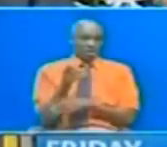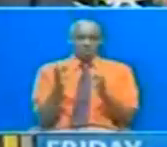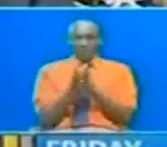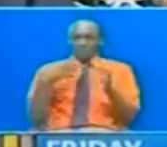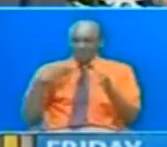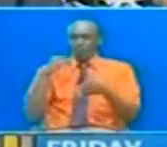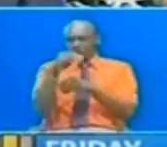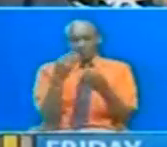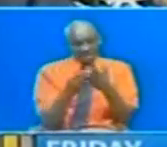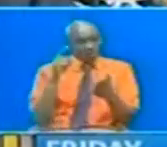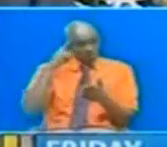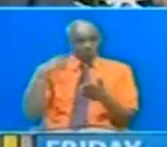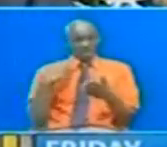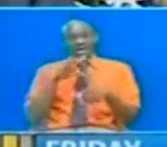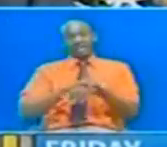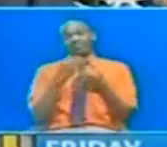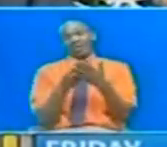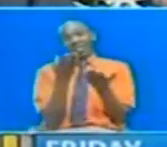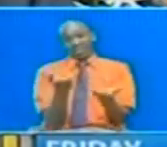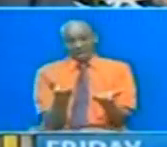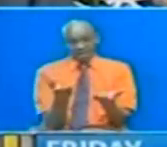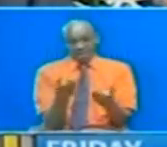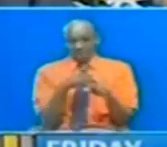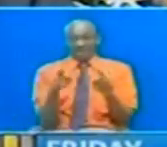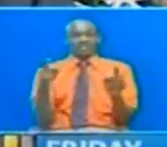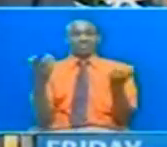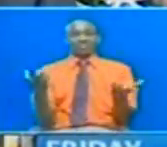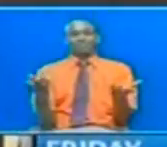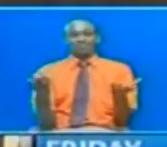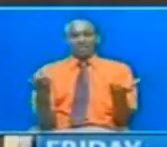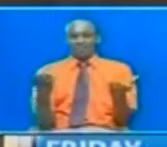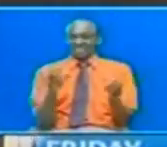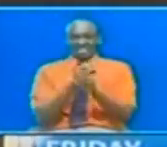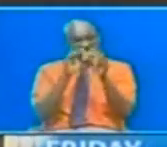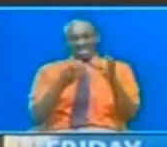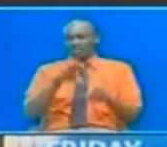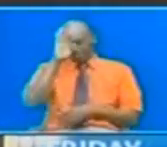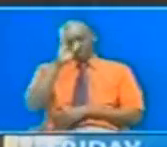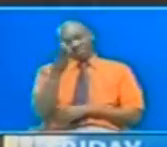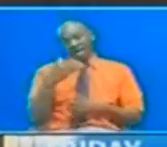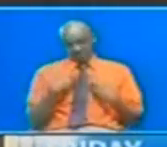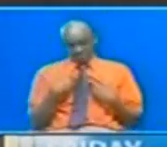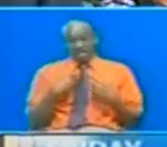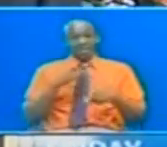investors expecting that maybe at some point the airline will start turning around, was clearly a disappointment. If you look at Uchumi